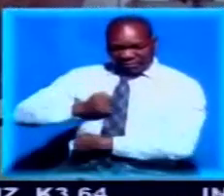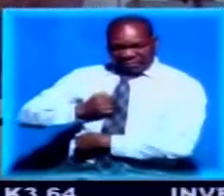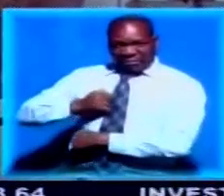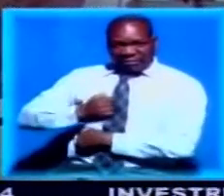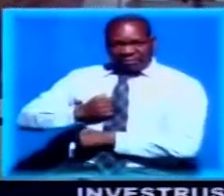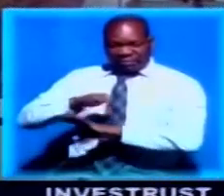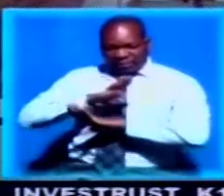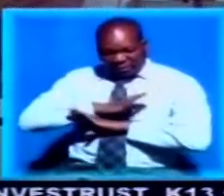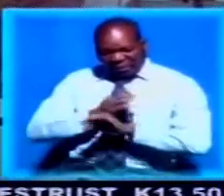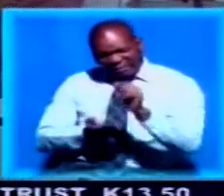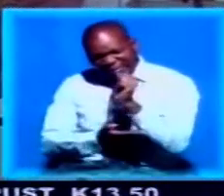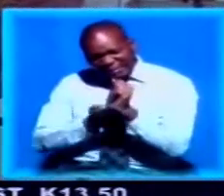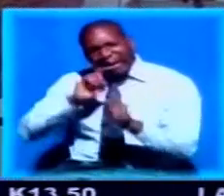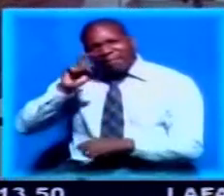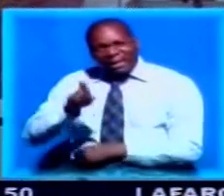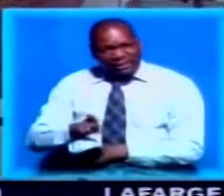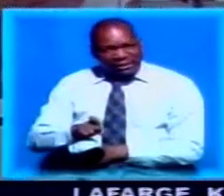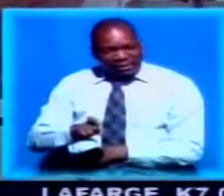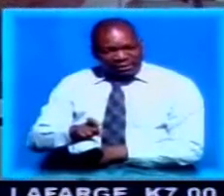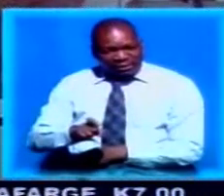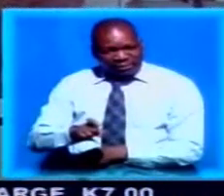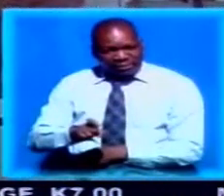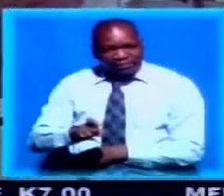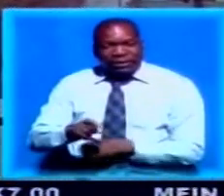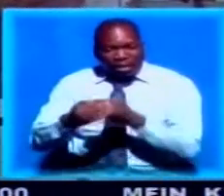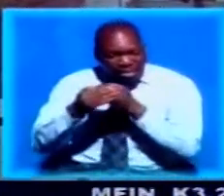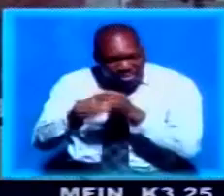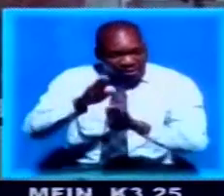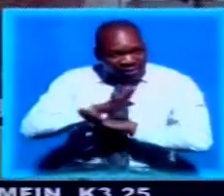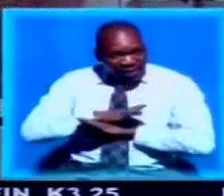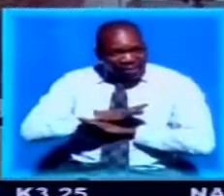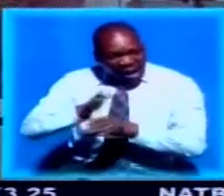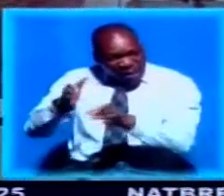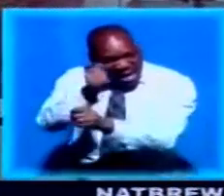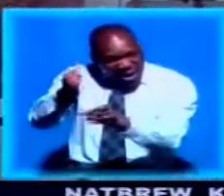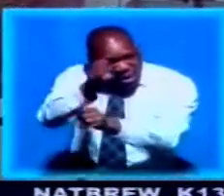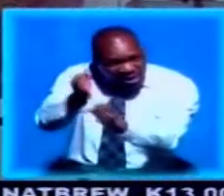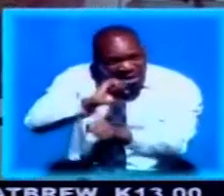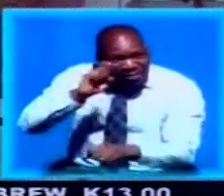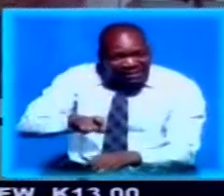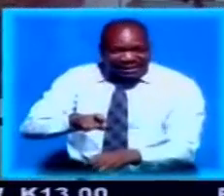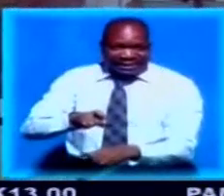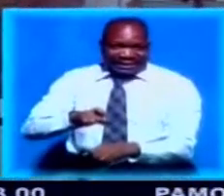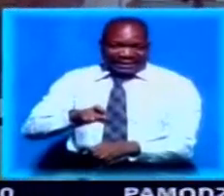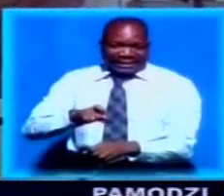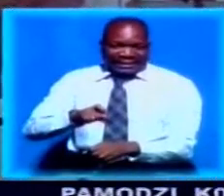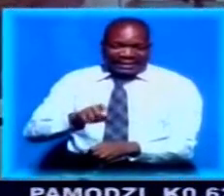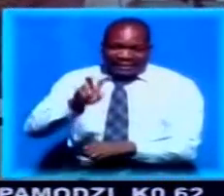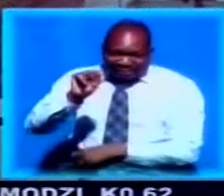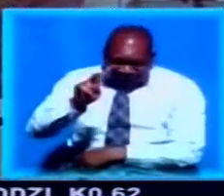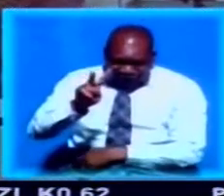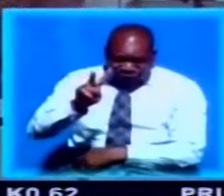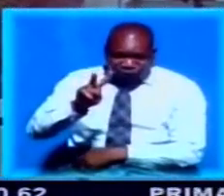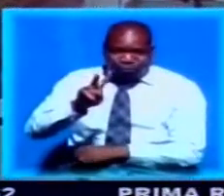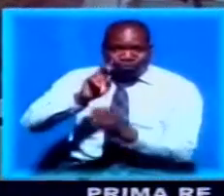reinforced. Kamanga says Zambia should work at getting the maximum points from the remaining games. He said this when he featured on